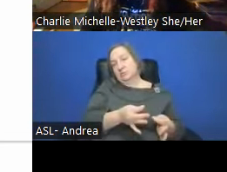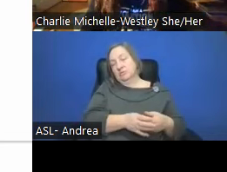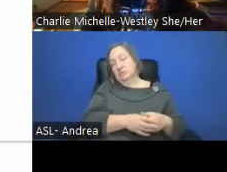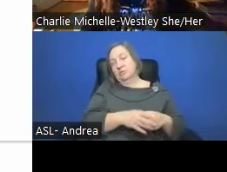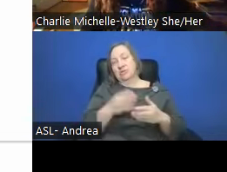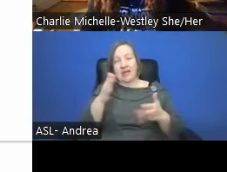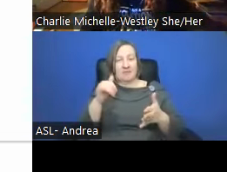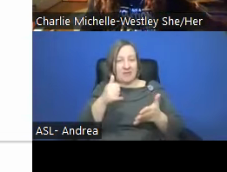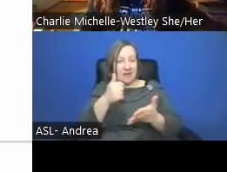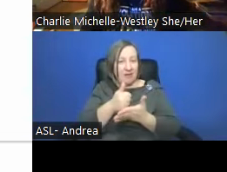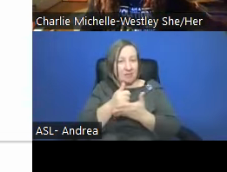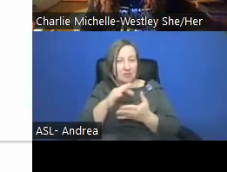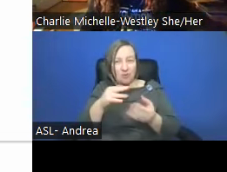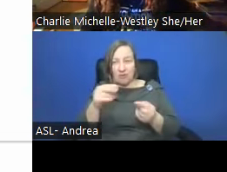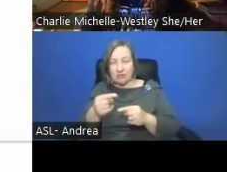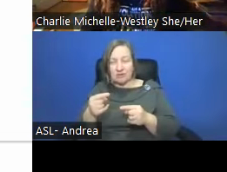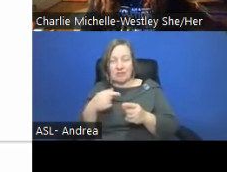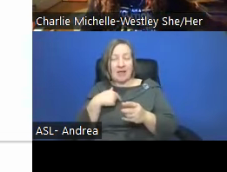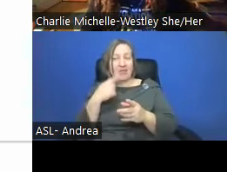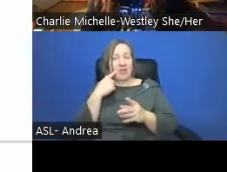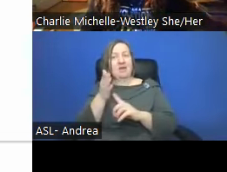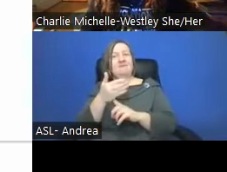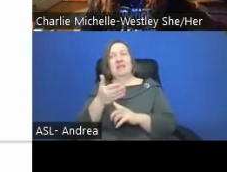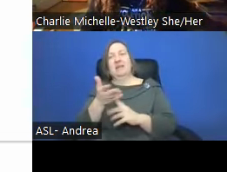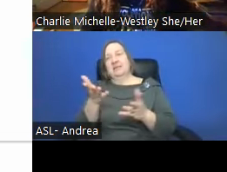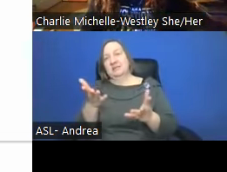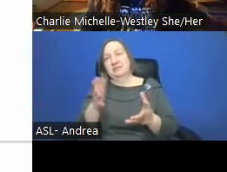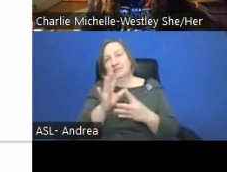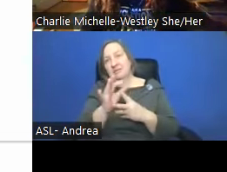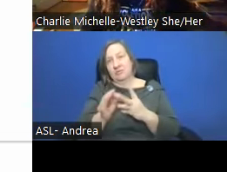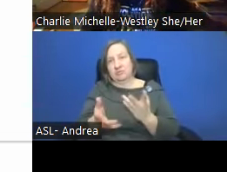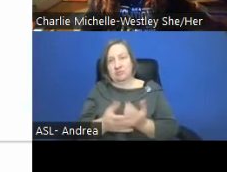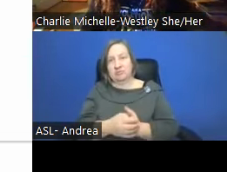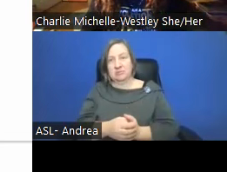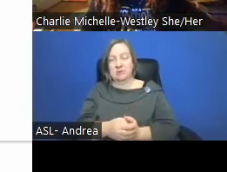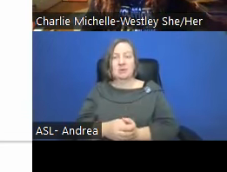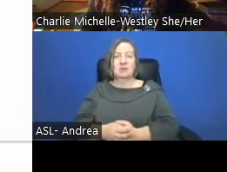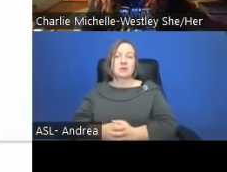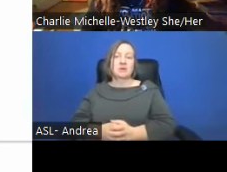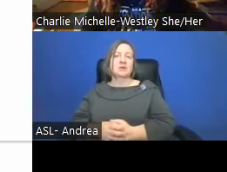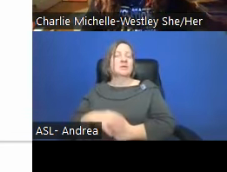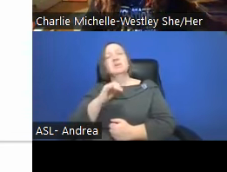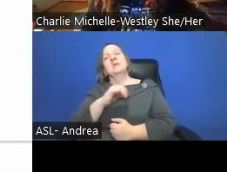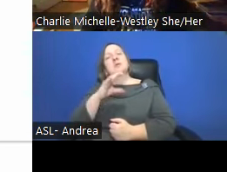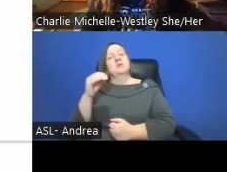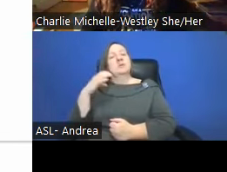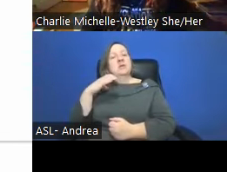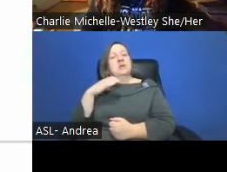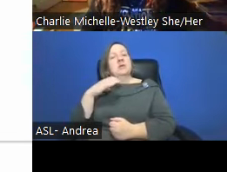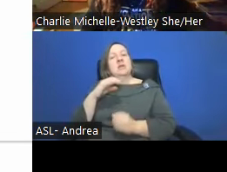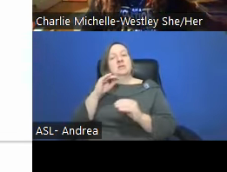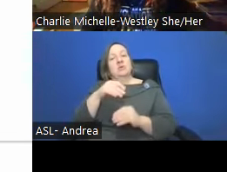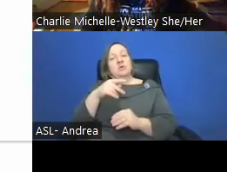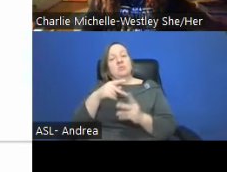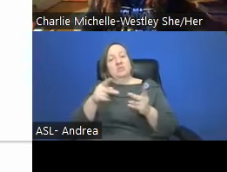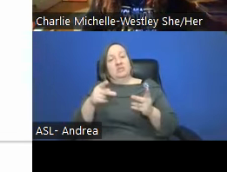know if that helps or hurts anything, but I figured I'd flag it as an option. All right, well, co-chair, let's put position in there. What do